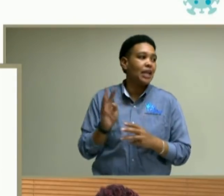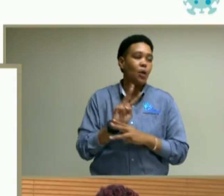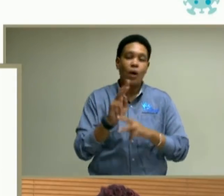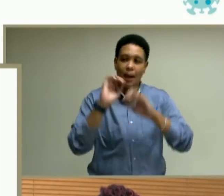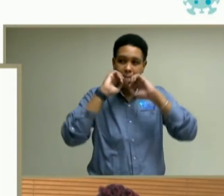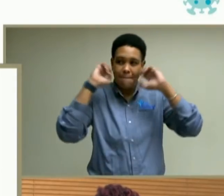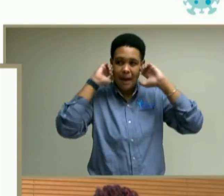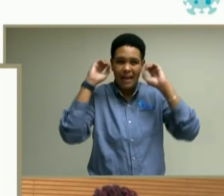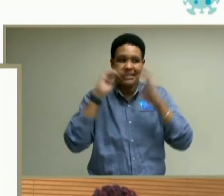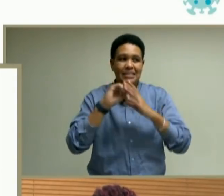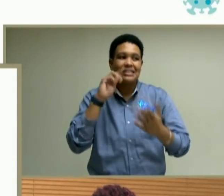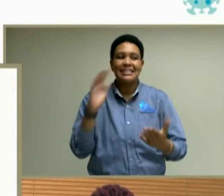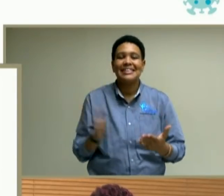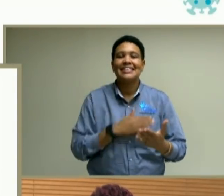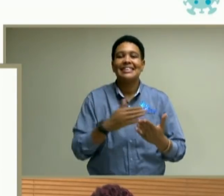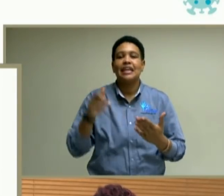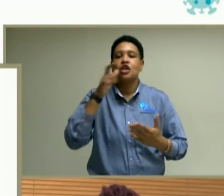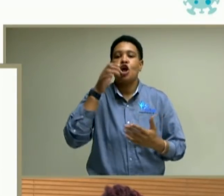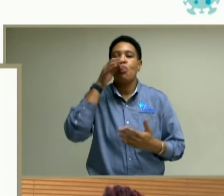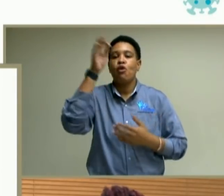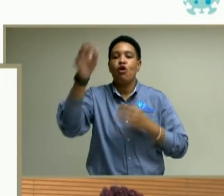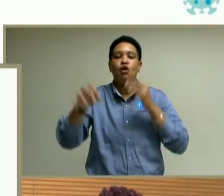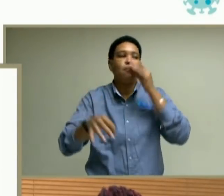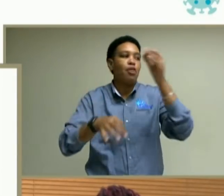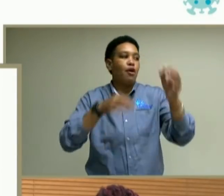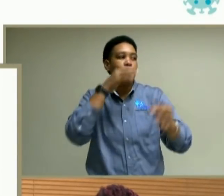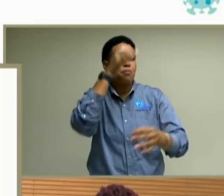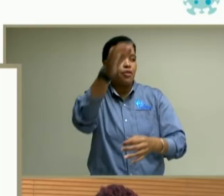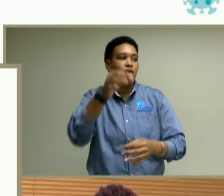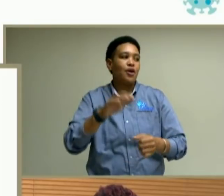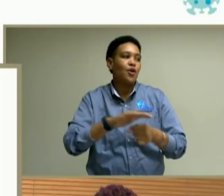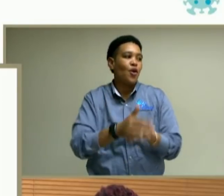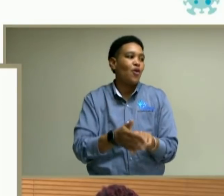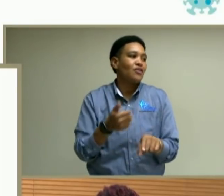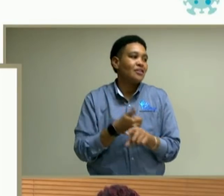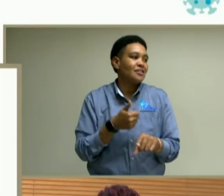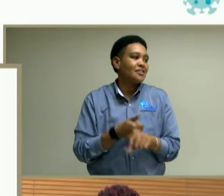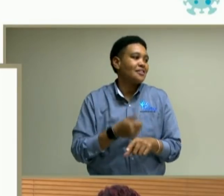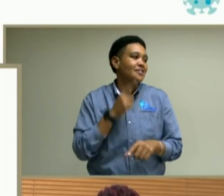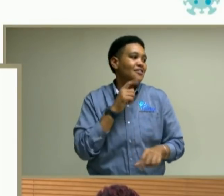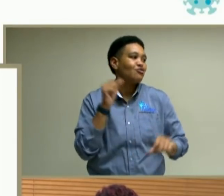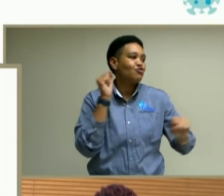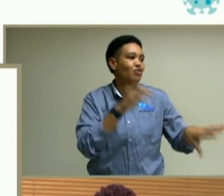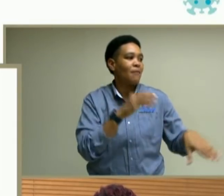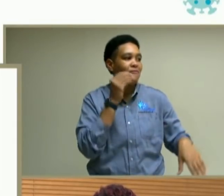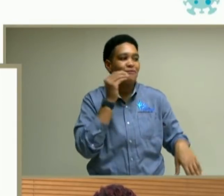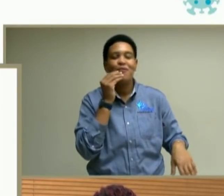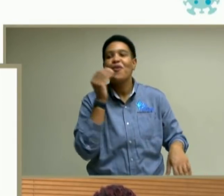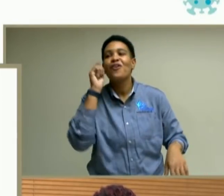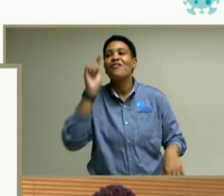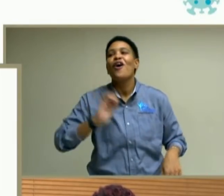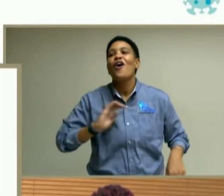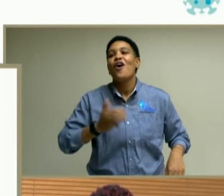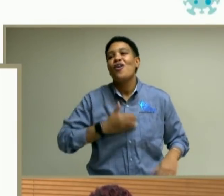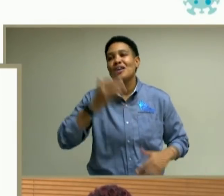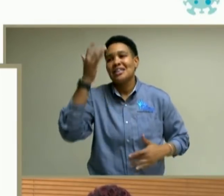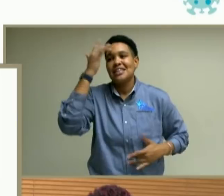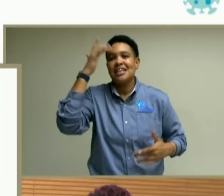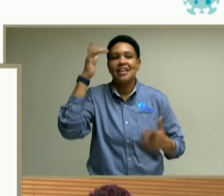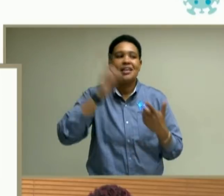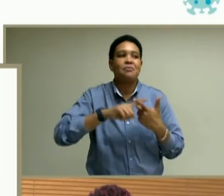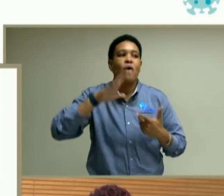that with this singing, we are not necessarily transmitting. Drop off food items for our sick and